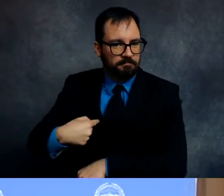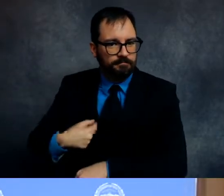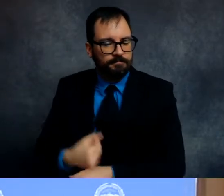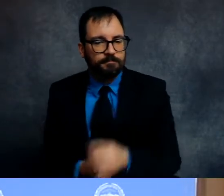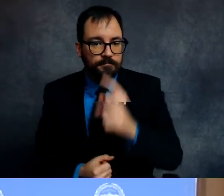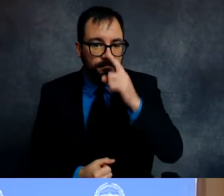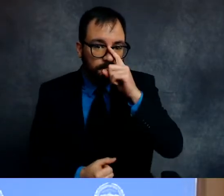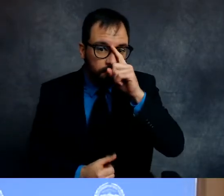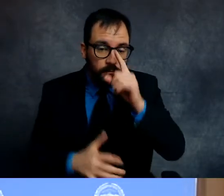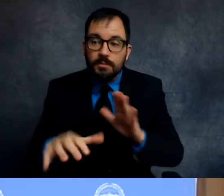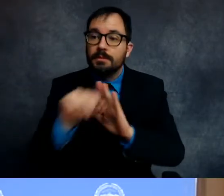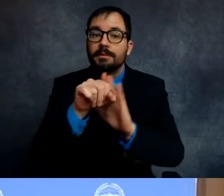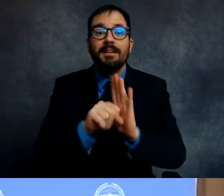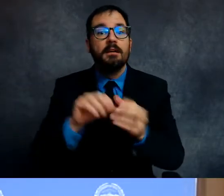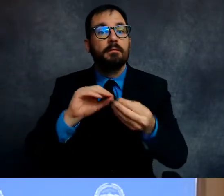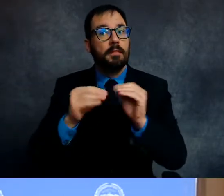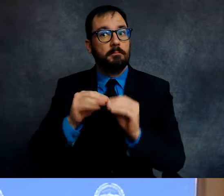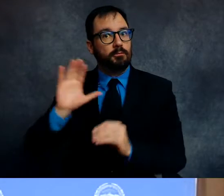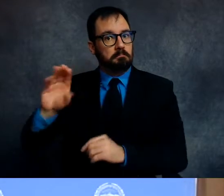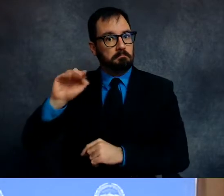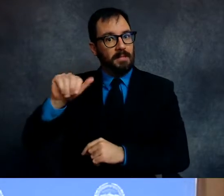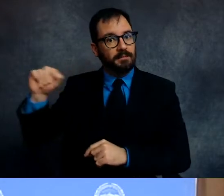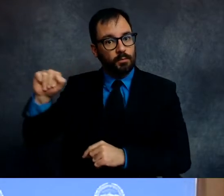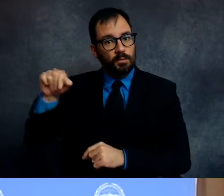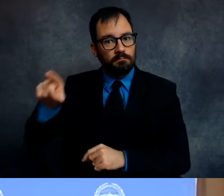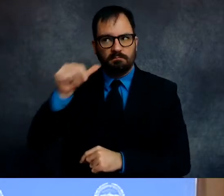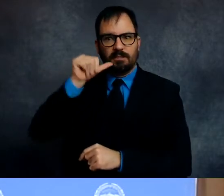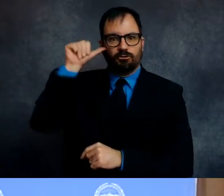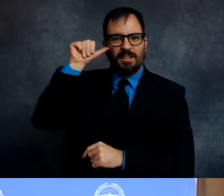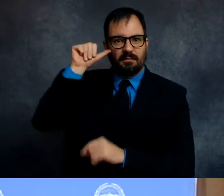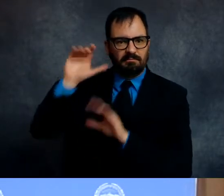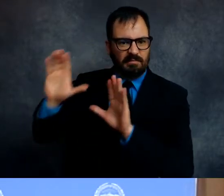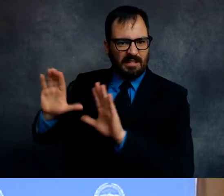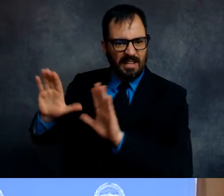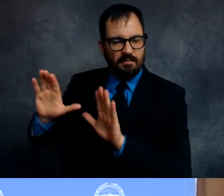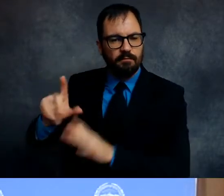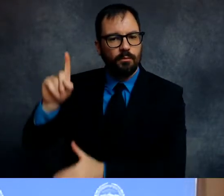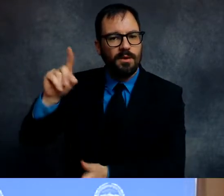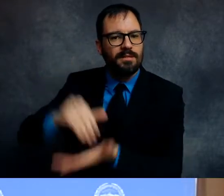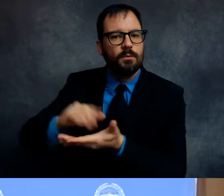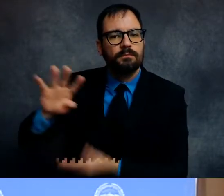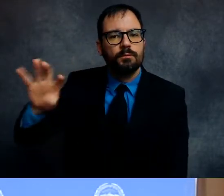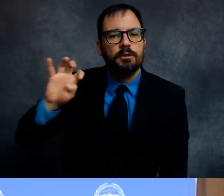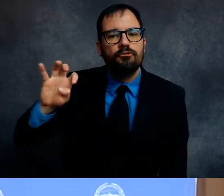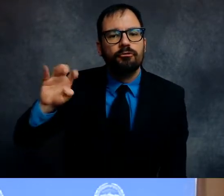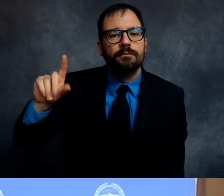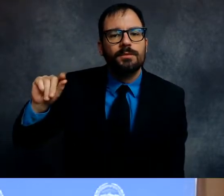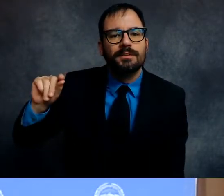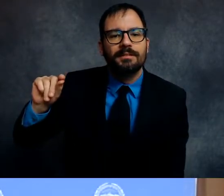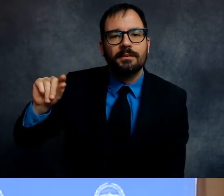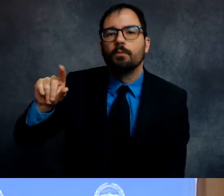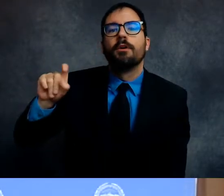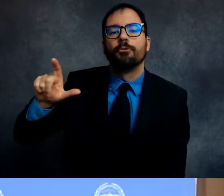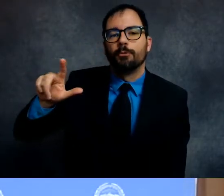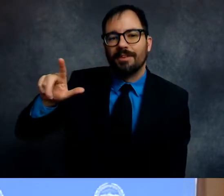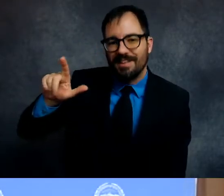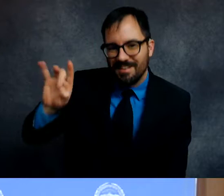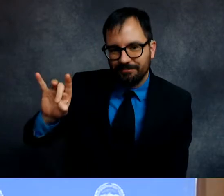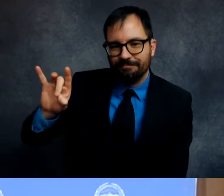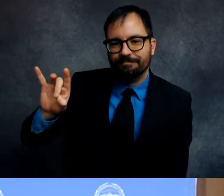take any questions regarding public health questions. The state numbers reported as of yesterday, Sunday,